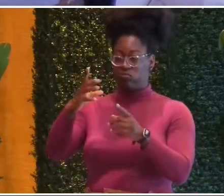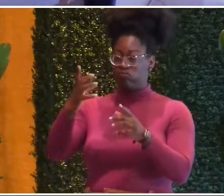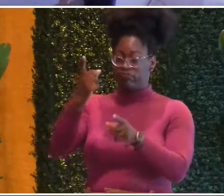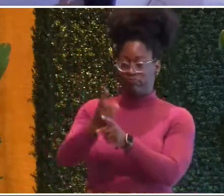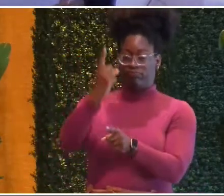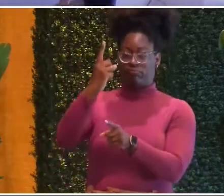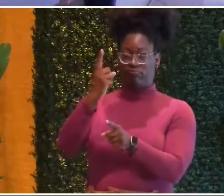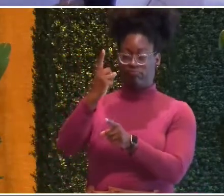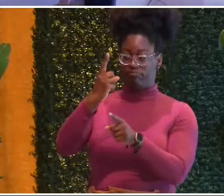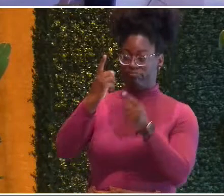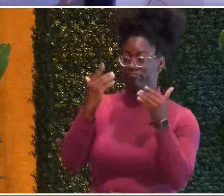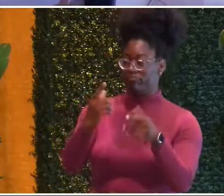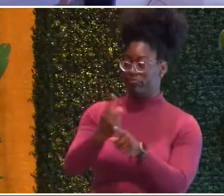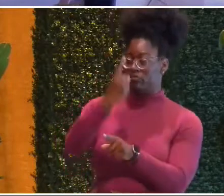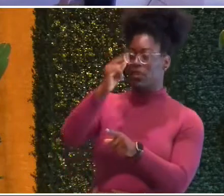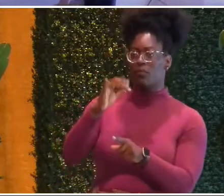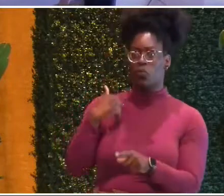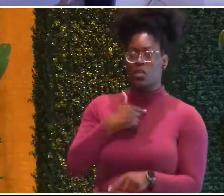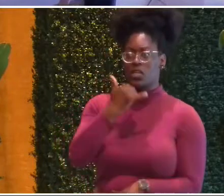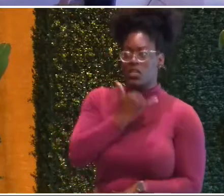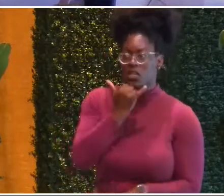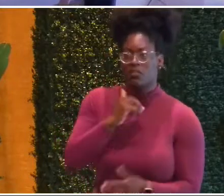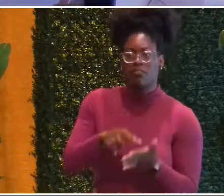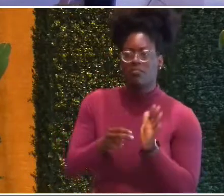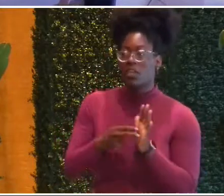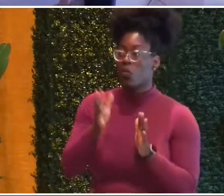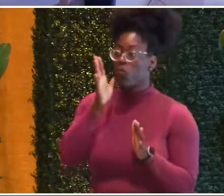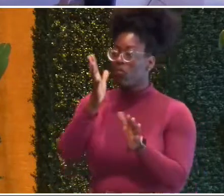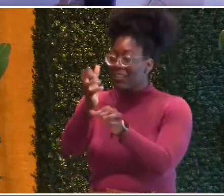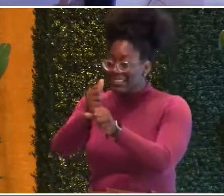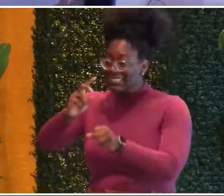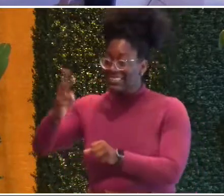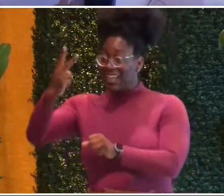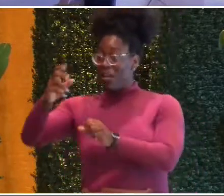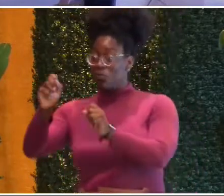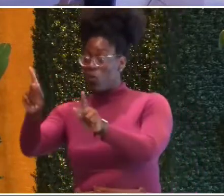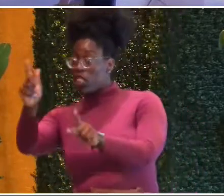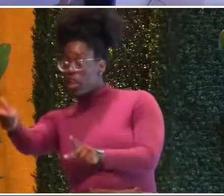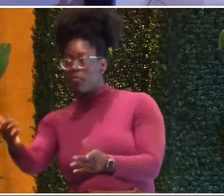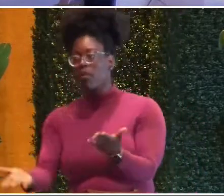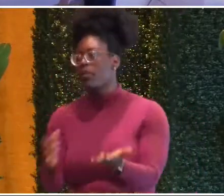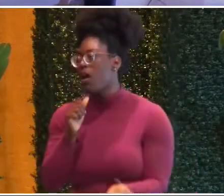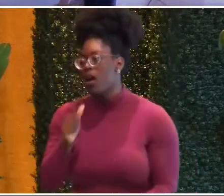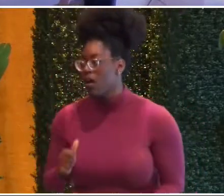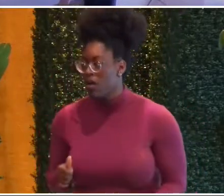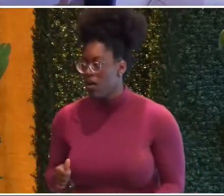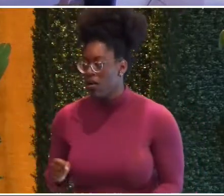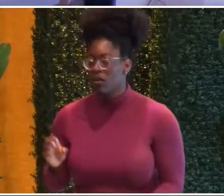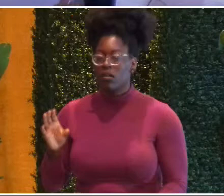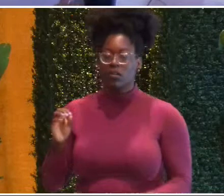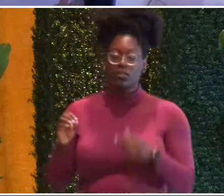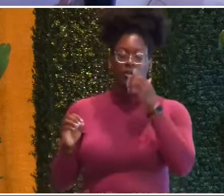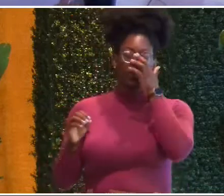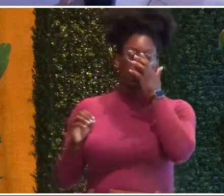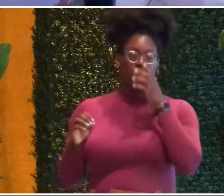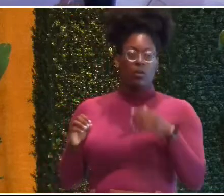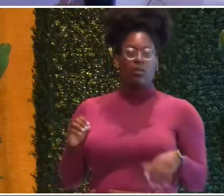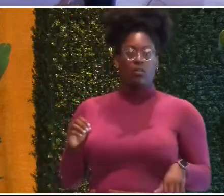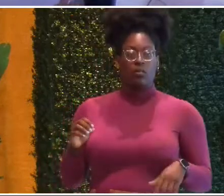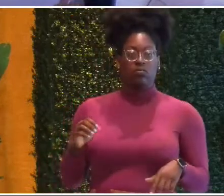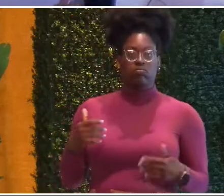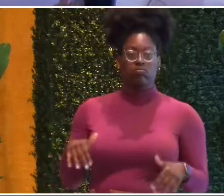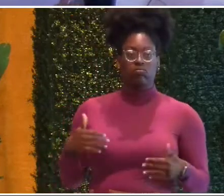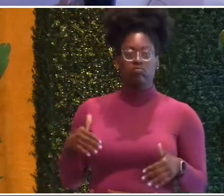in this, I'm going to use my body as an example of how I am not vulnerable or weak. And that is just setting us up for